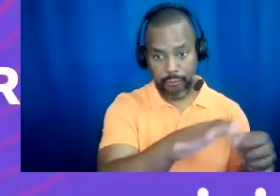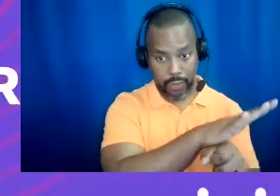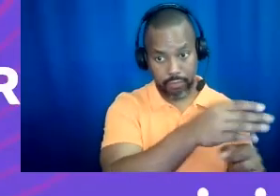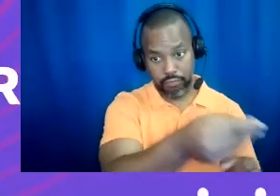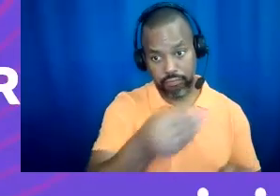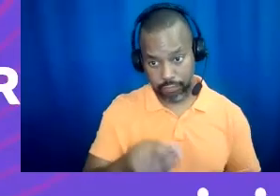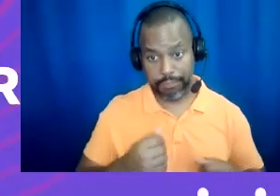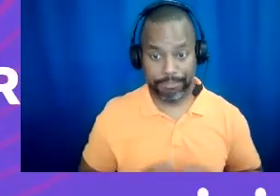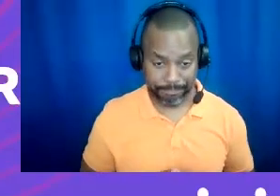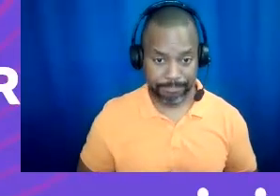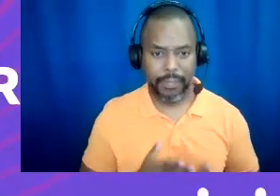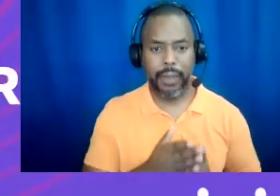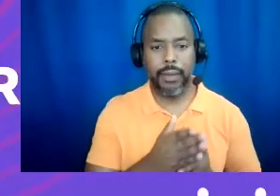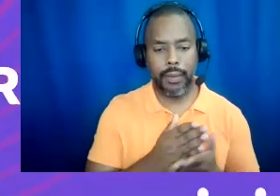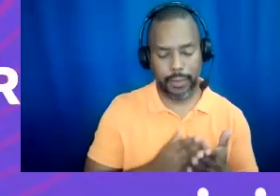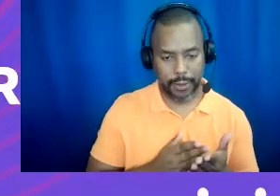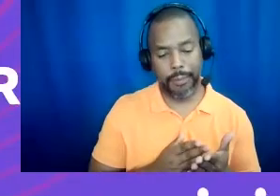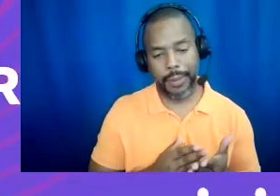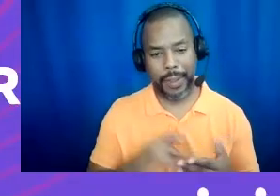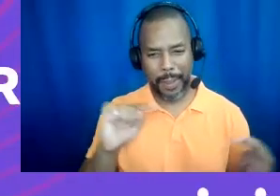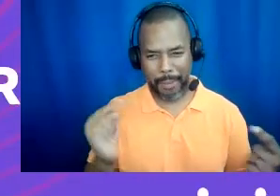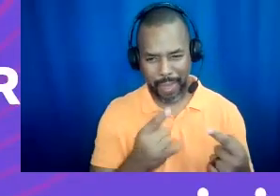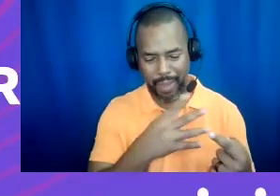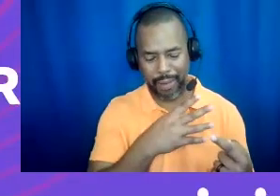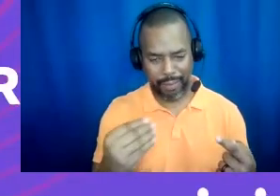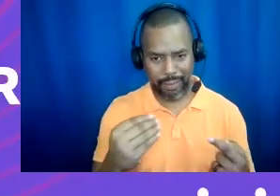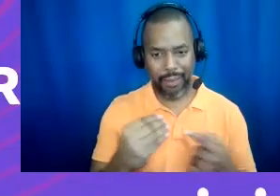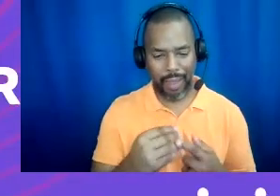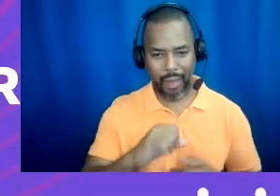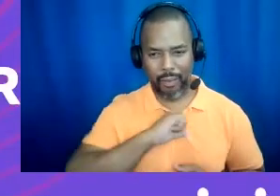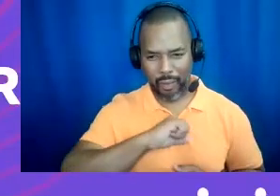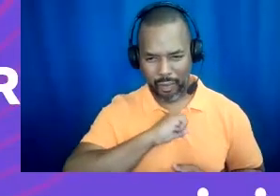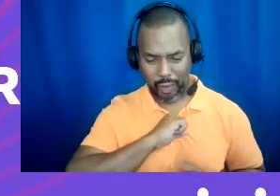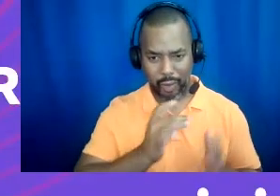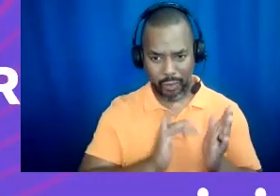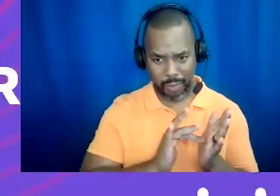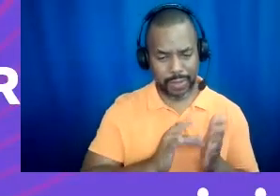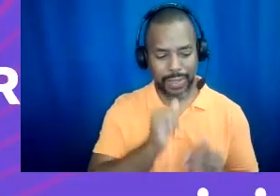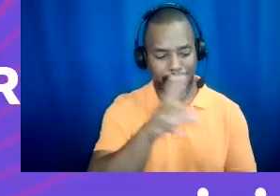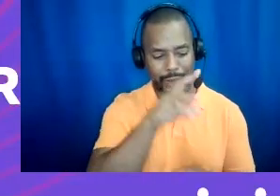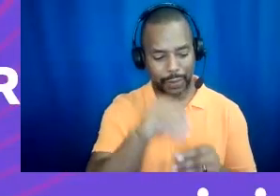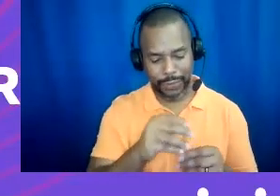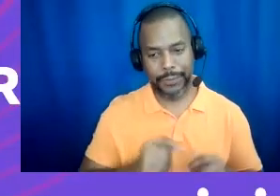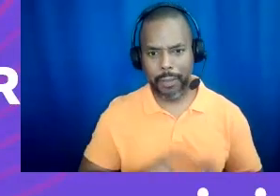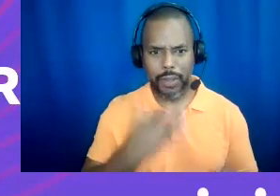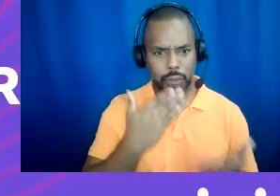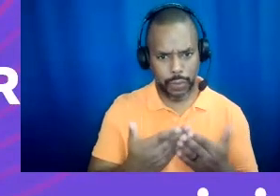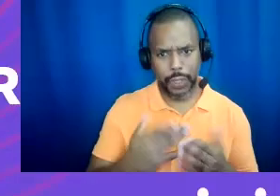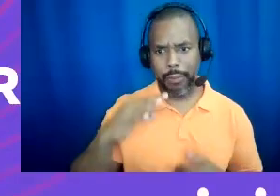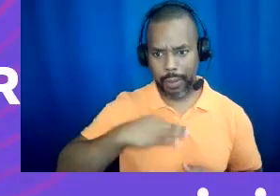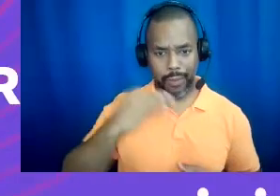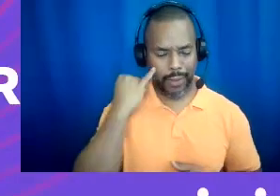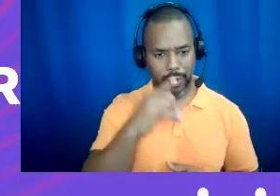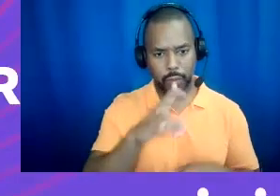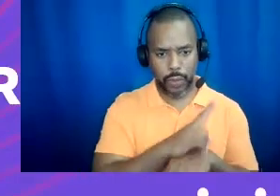some narcotic pain and cough medicines are not included in the Costco free generic program, but that's a great benefit to have, especially if you're taking